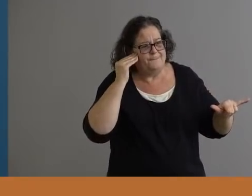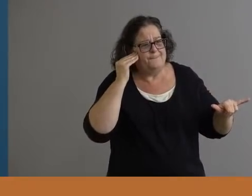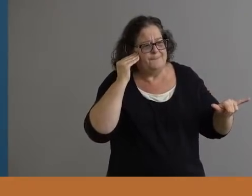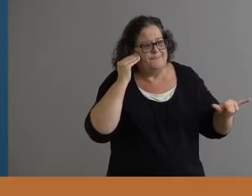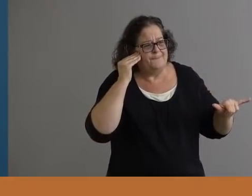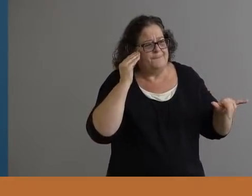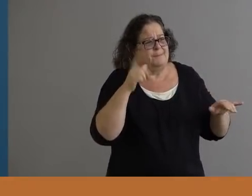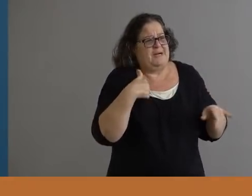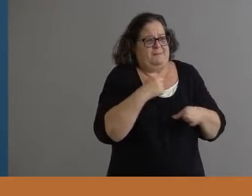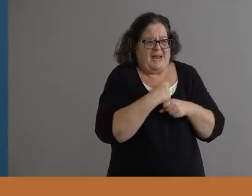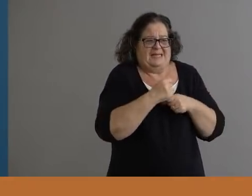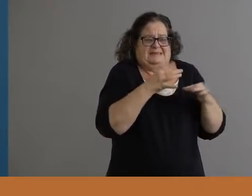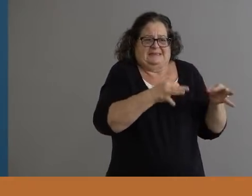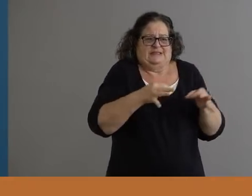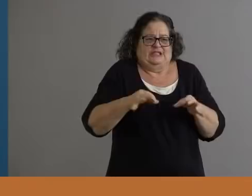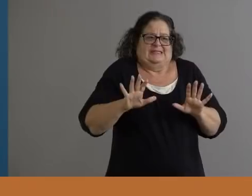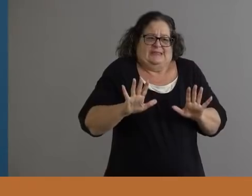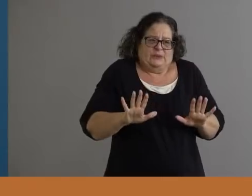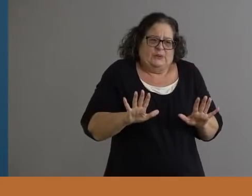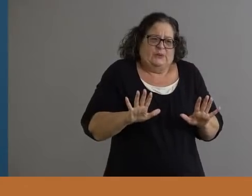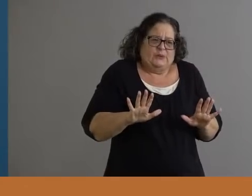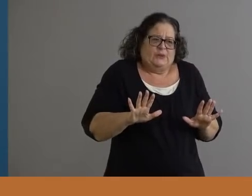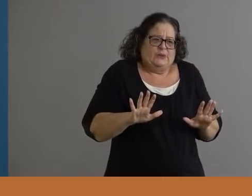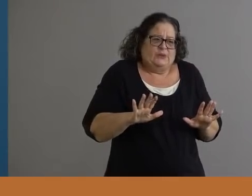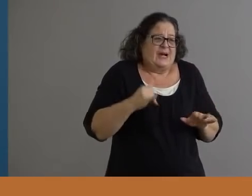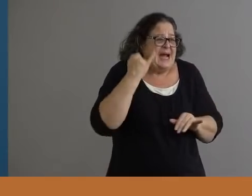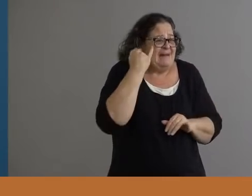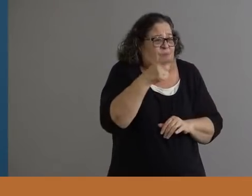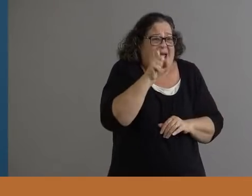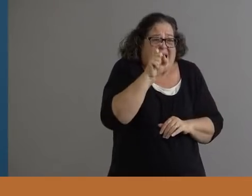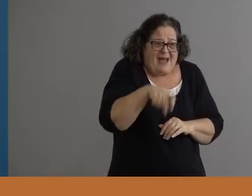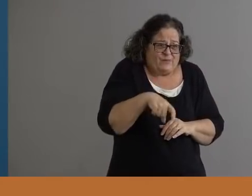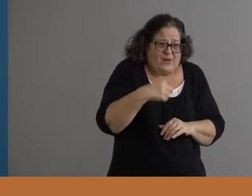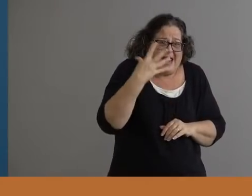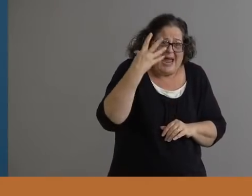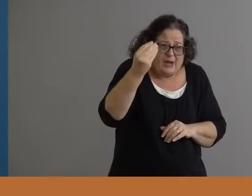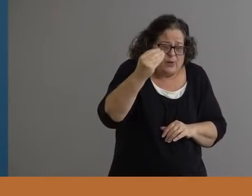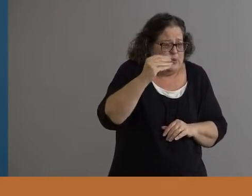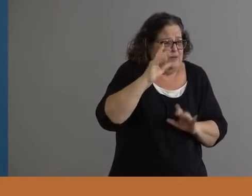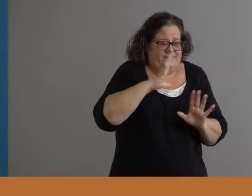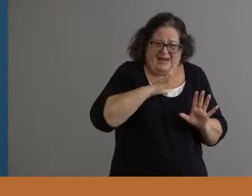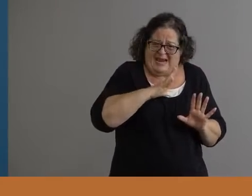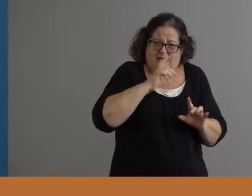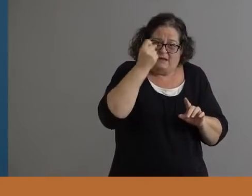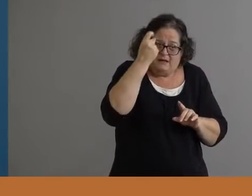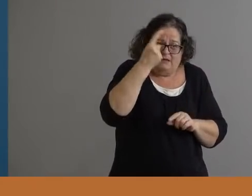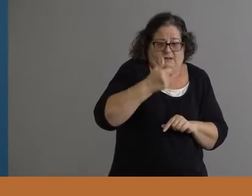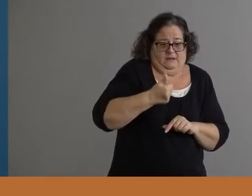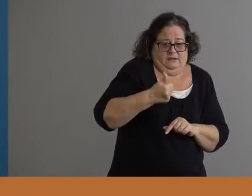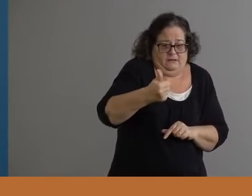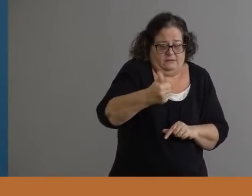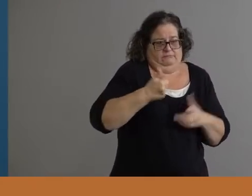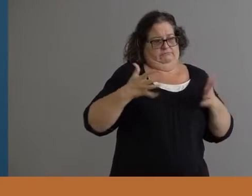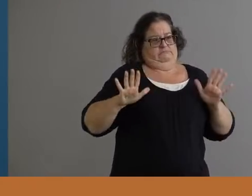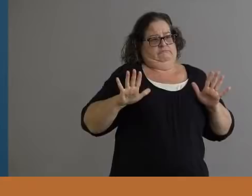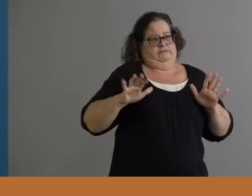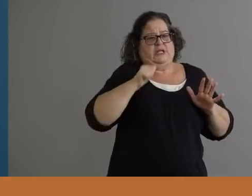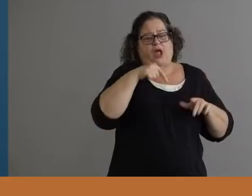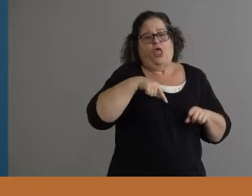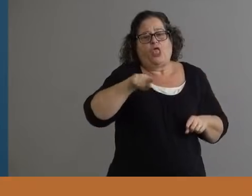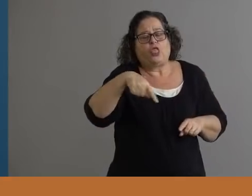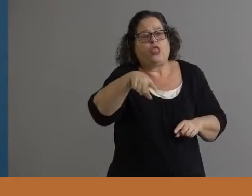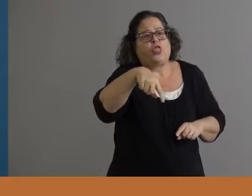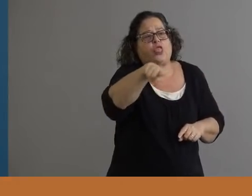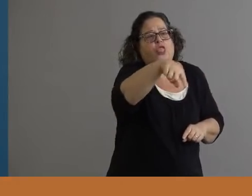and you go out and do it and go home, and we keep pressing, this is a good excuse